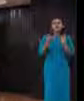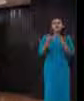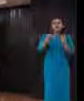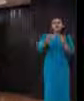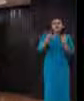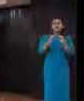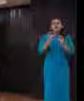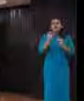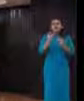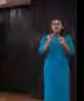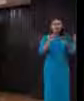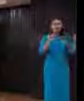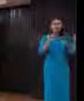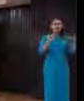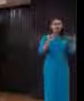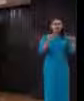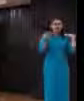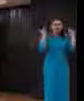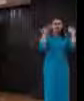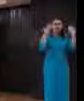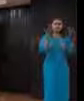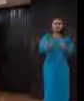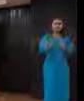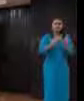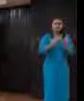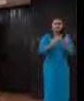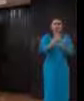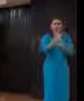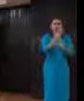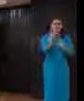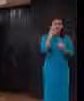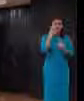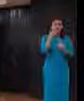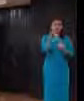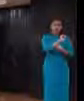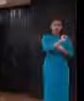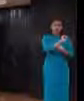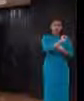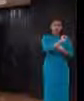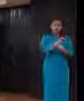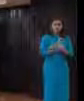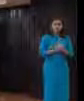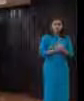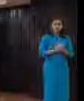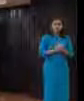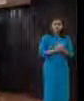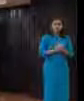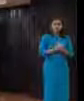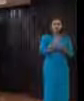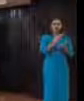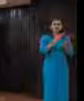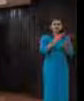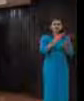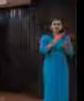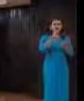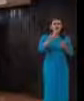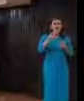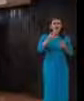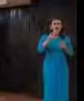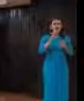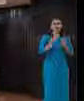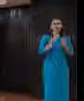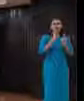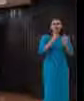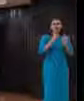so much against the colonial. Yes, the stand of Sheikh Abdullah was against the colonial rule and ruled directly by the